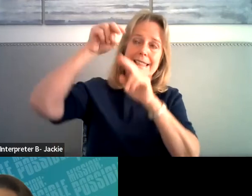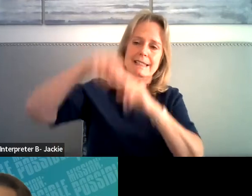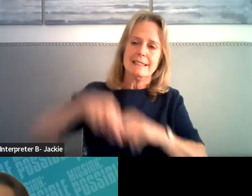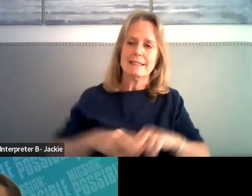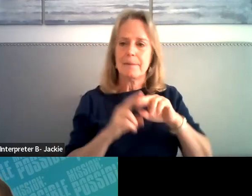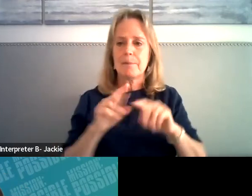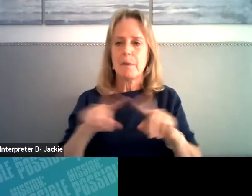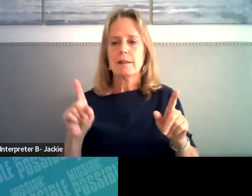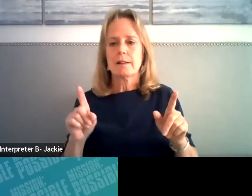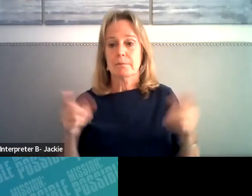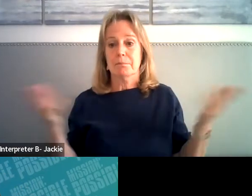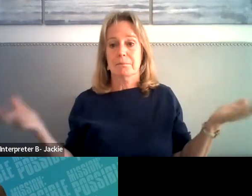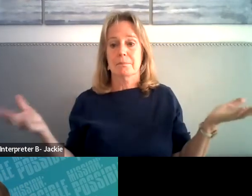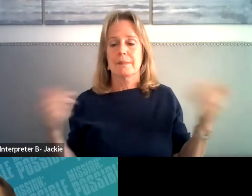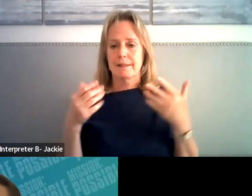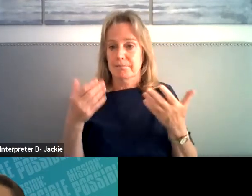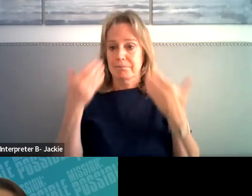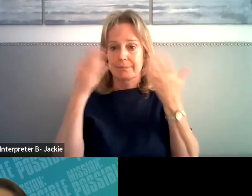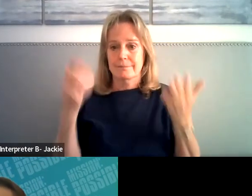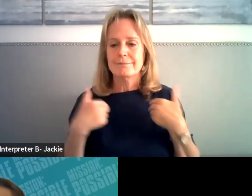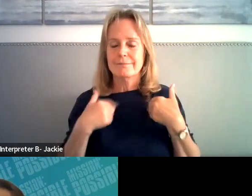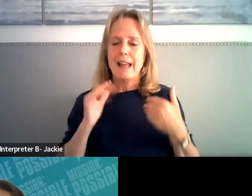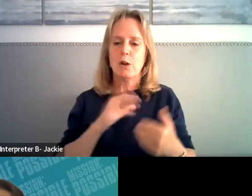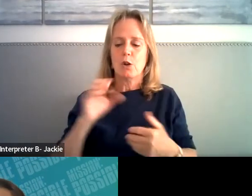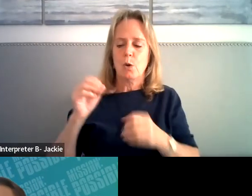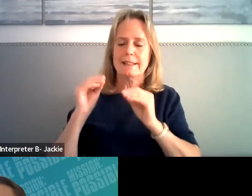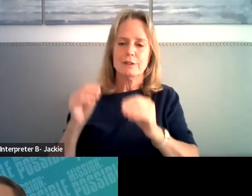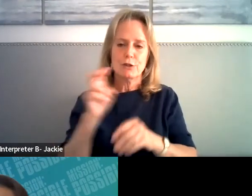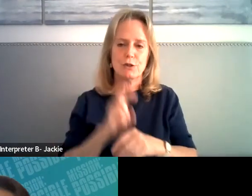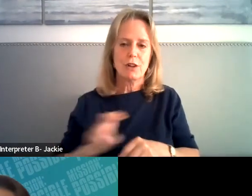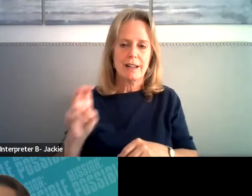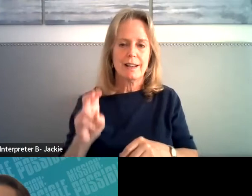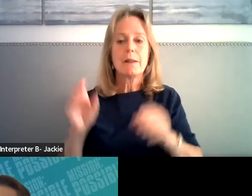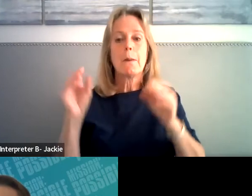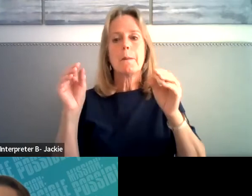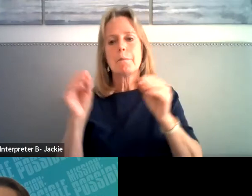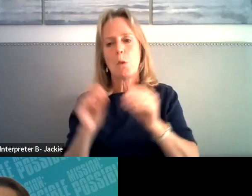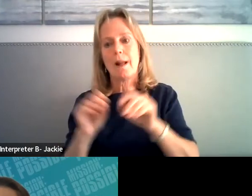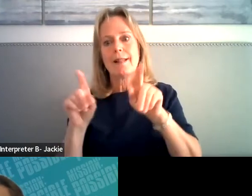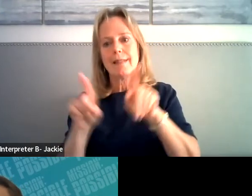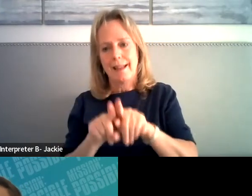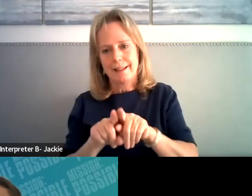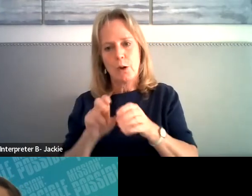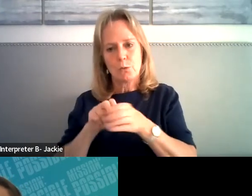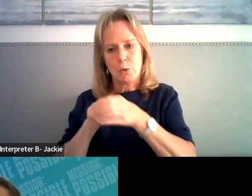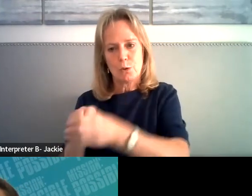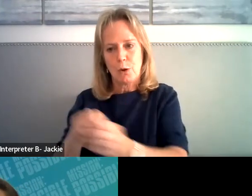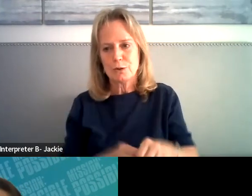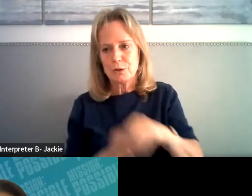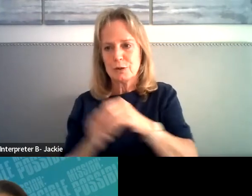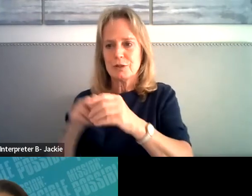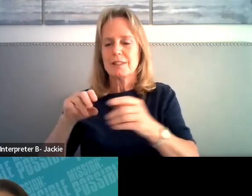But little did I know that our co-teaching journey was more like a roller coaster ride. Since its